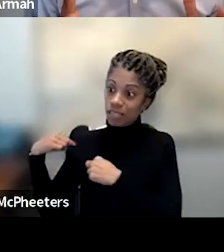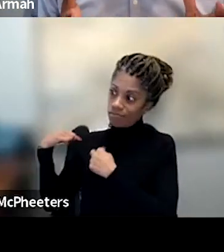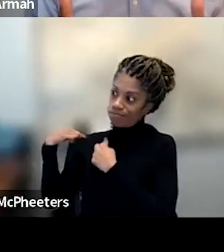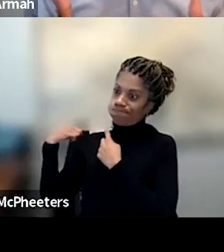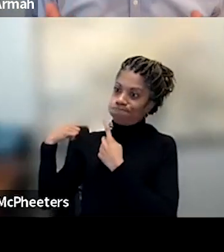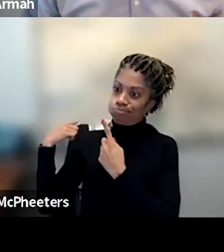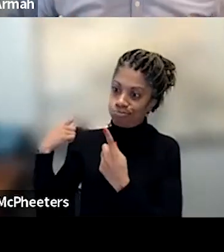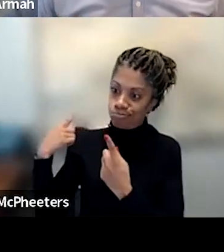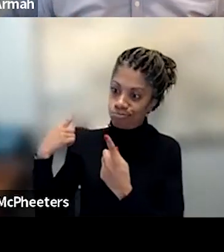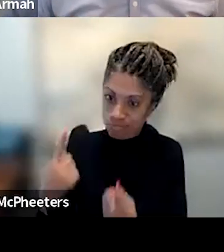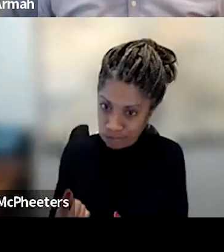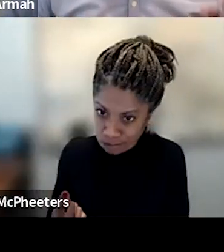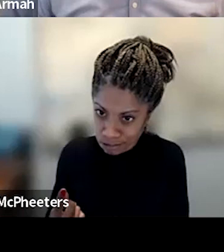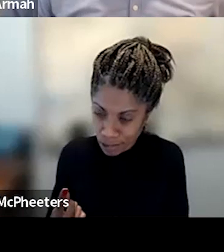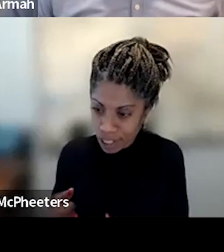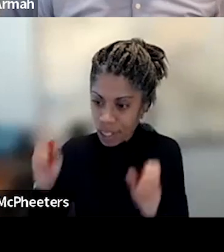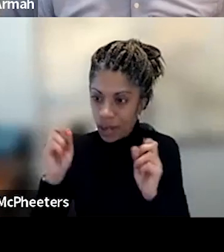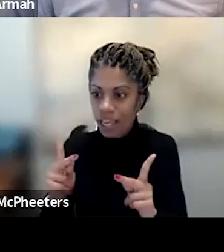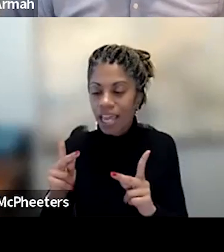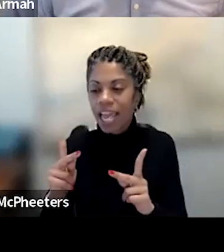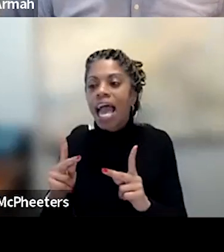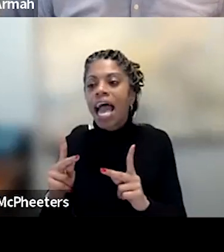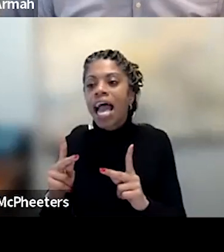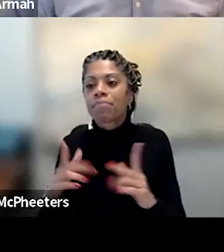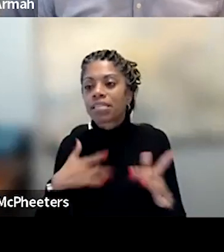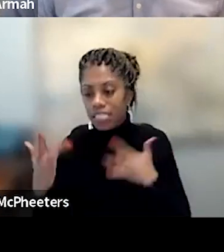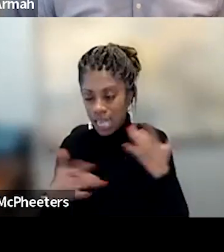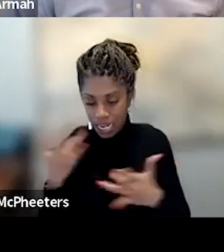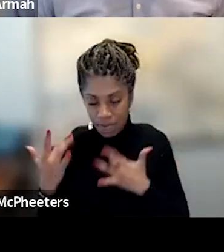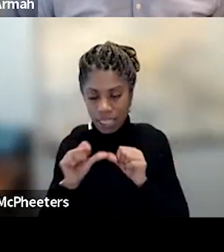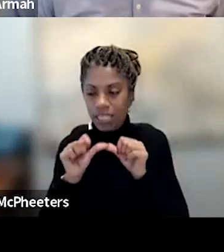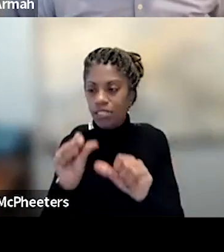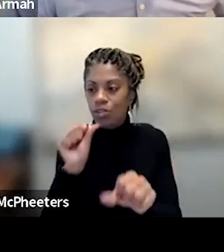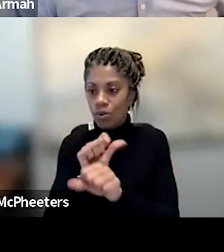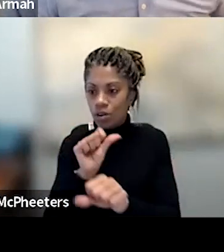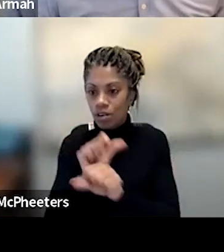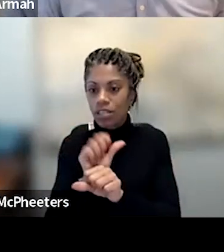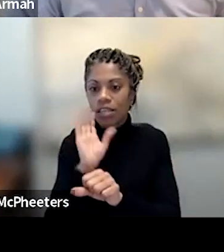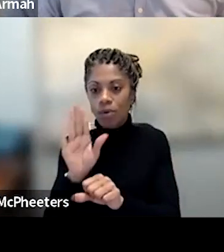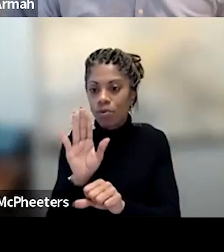This tool continues to add value, and I'm so excited about the continued work that we're going to be doing with comment.